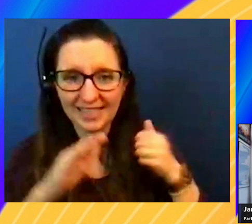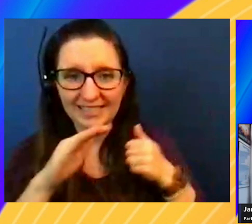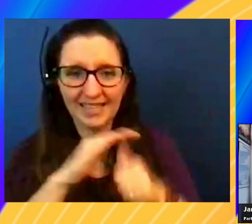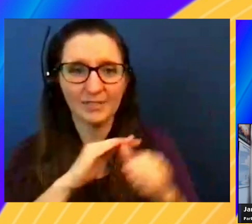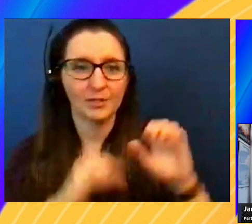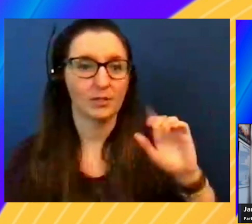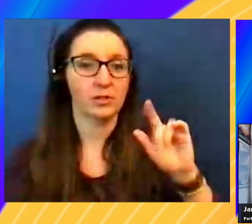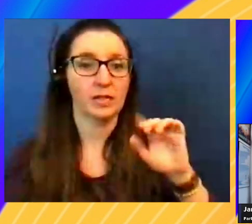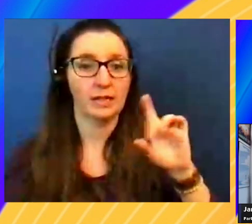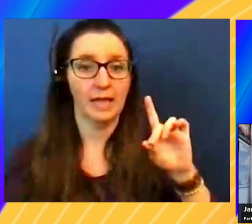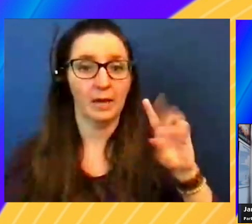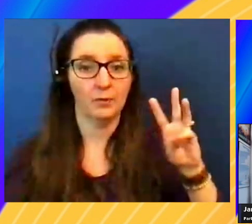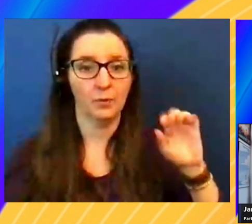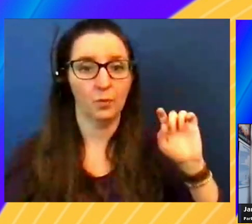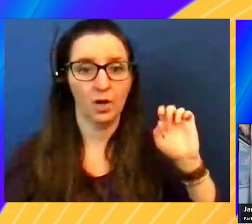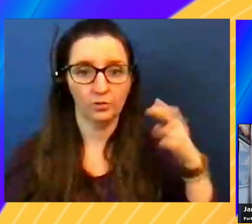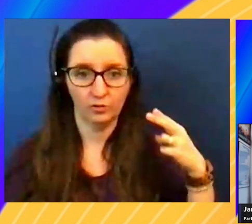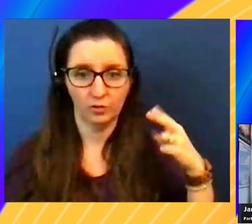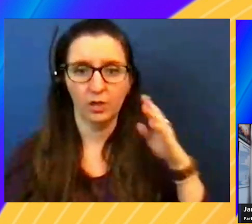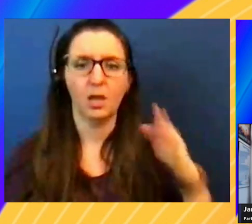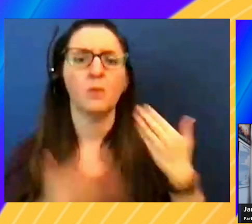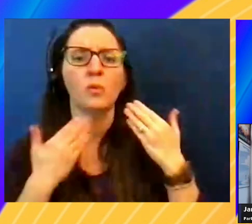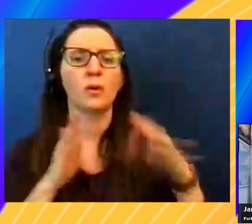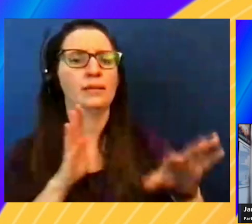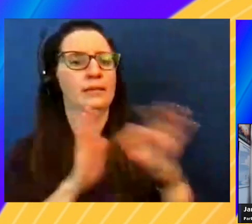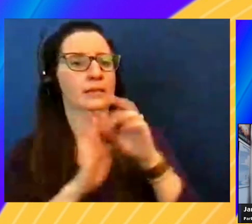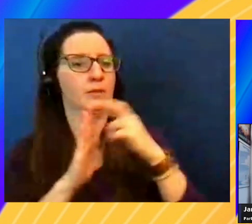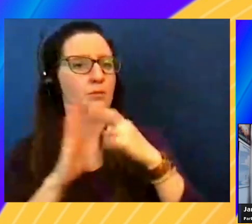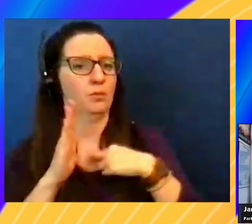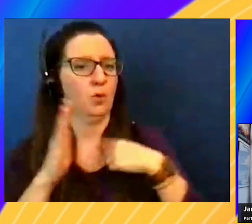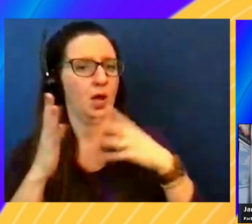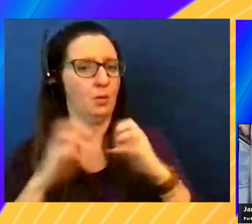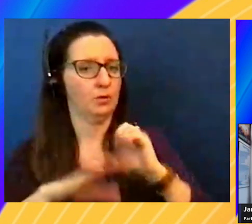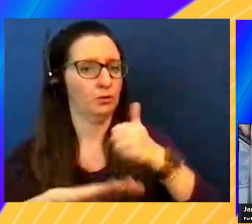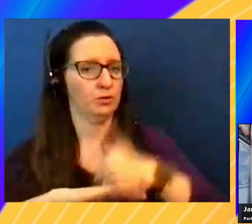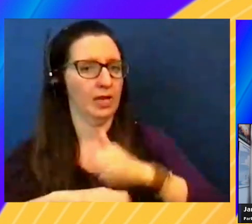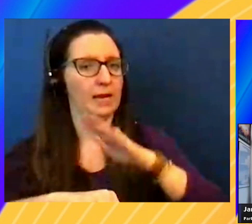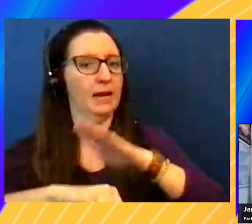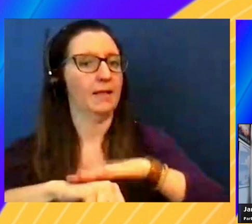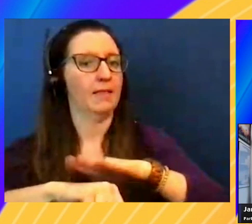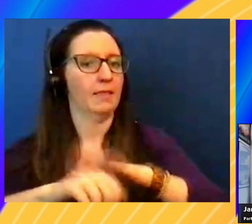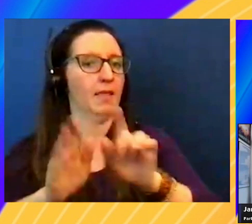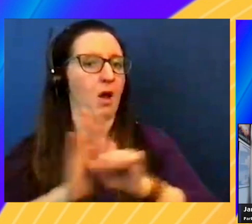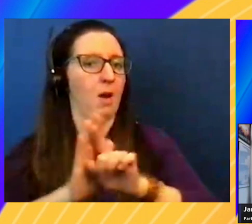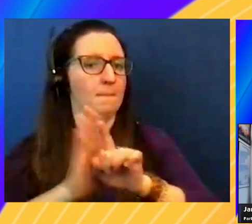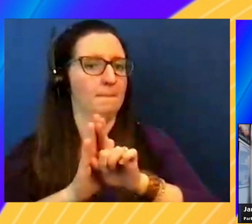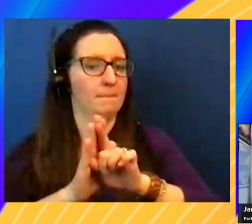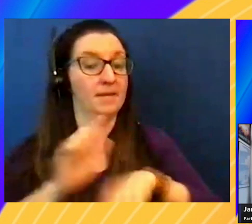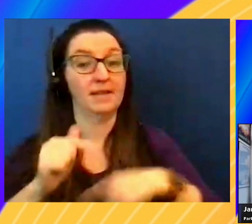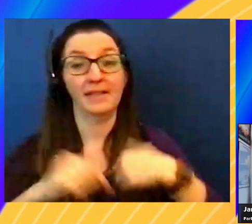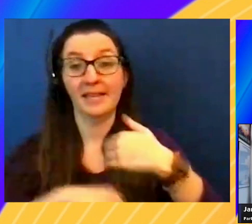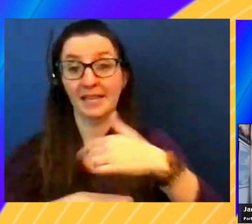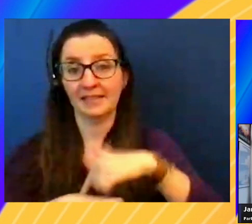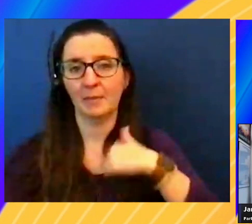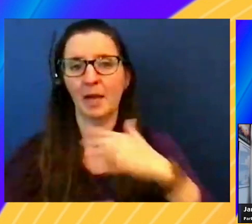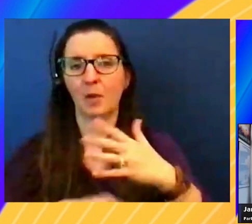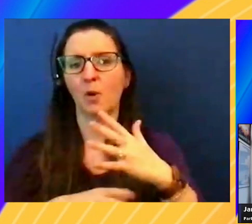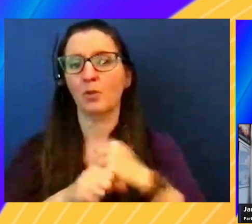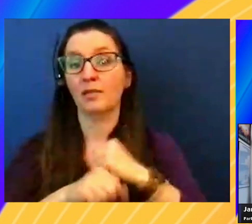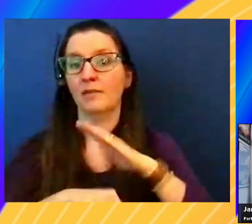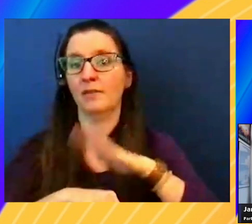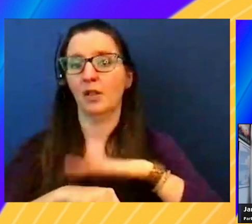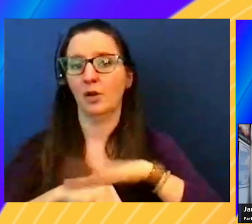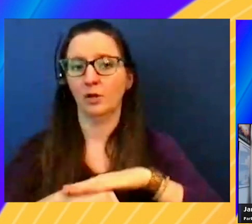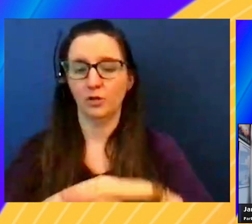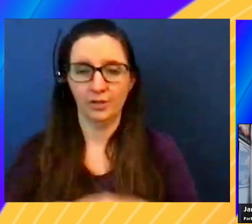And I'm going to select the rule that I want to set an alarm on. So that way I'm alerted next time. You'll see here that I have my